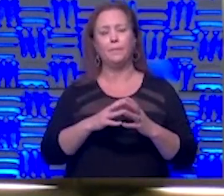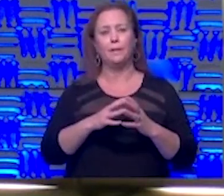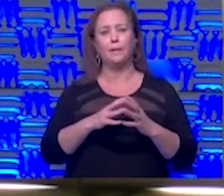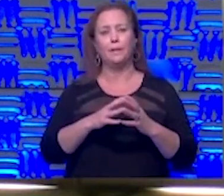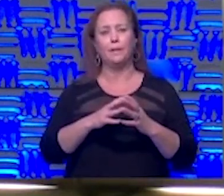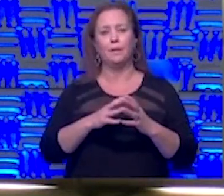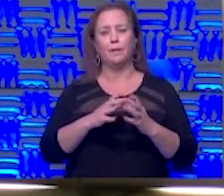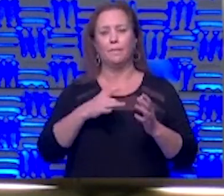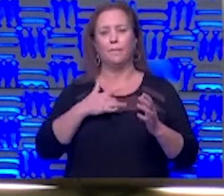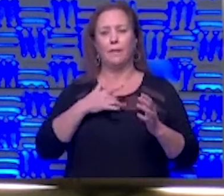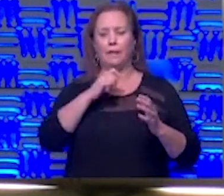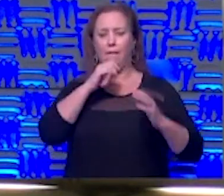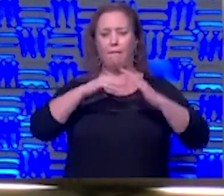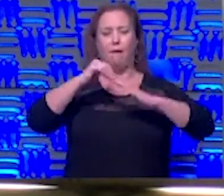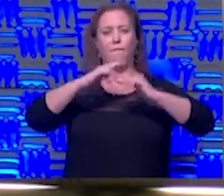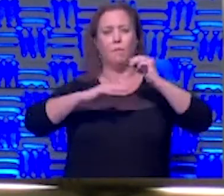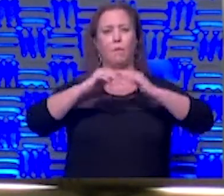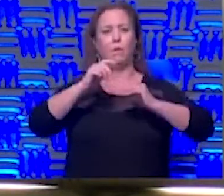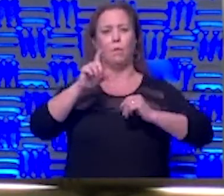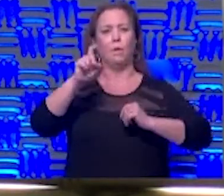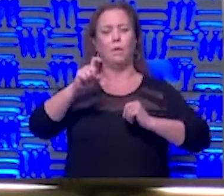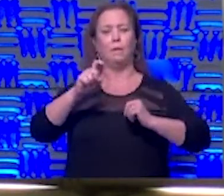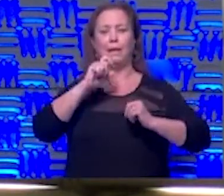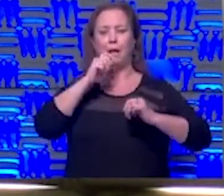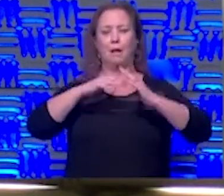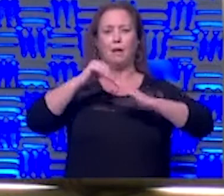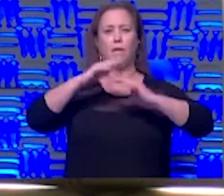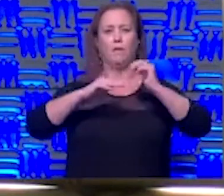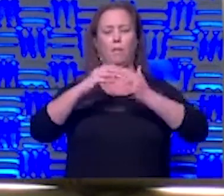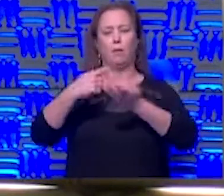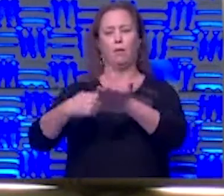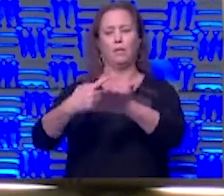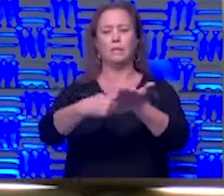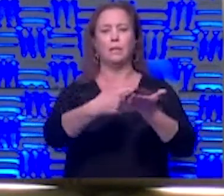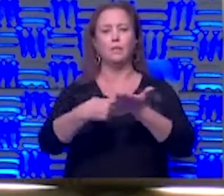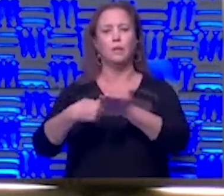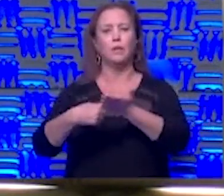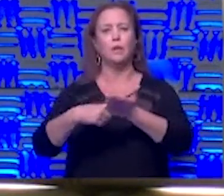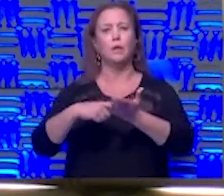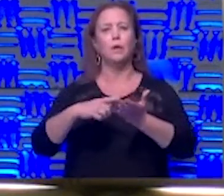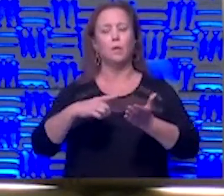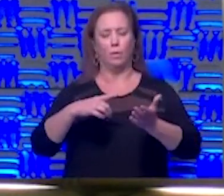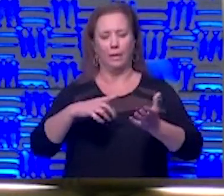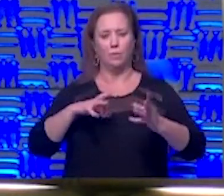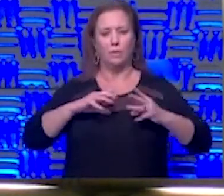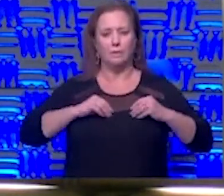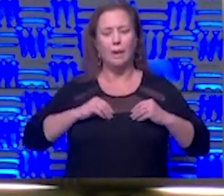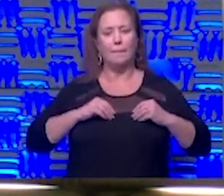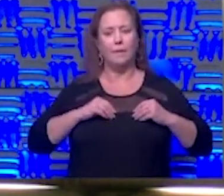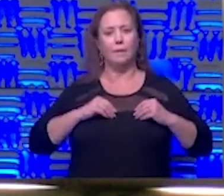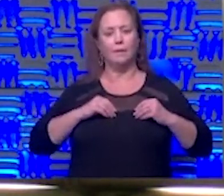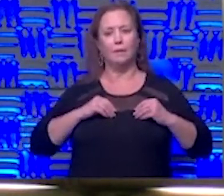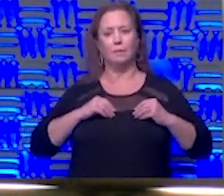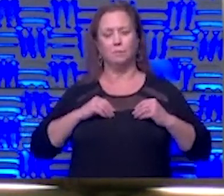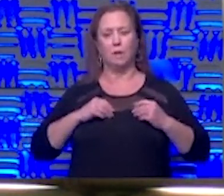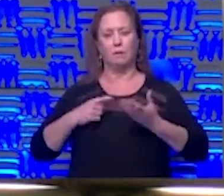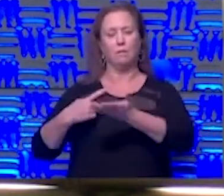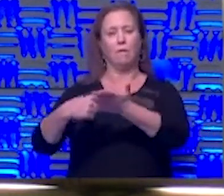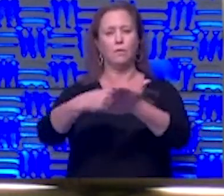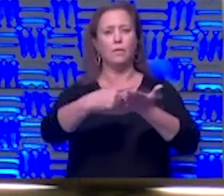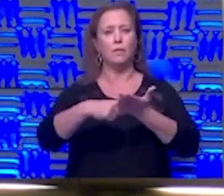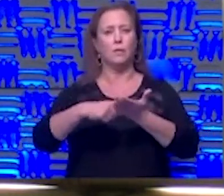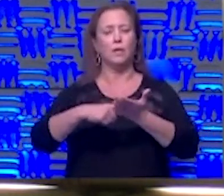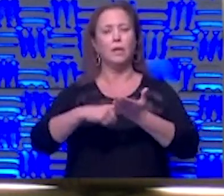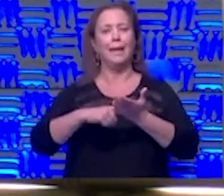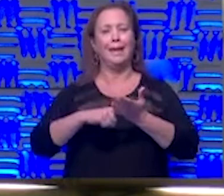uncomfortable with, we need to be a little bit uncomfortable in our dialogue. We need to be comfortable with that. We need to be comfortable in talking. And I think